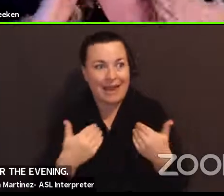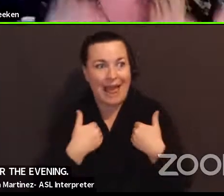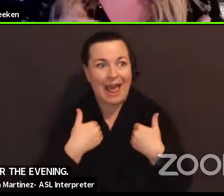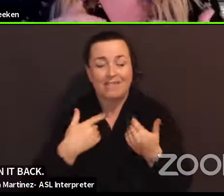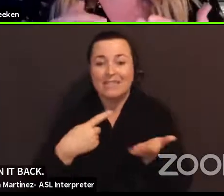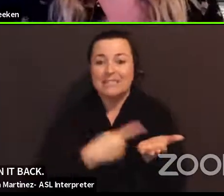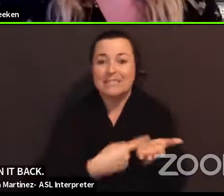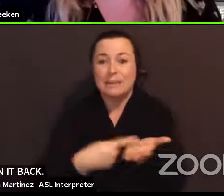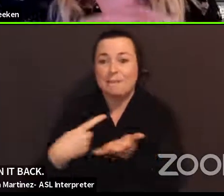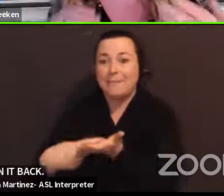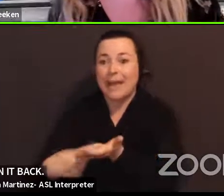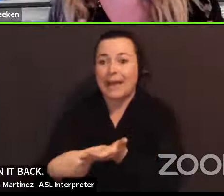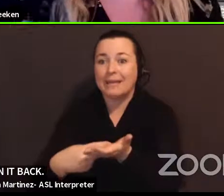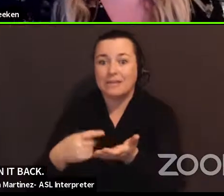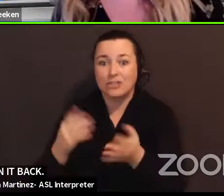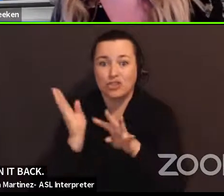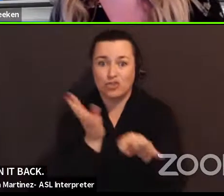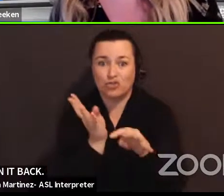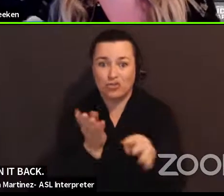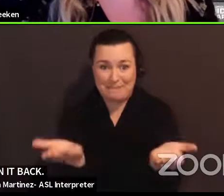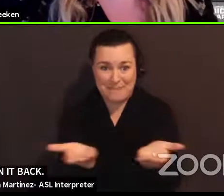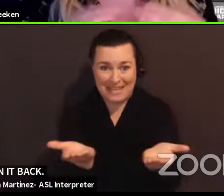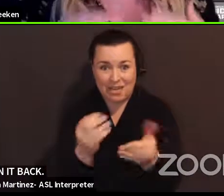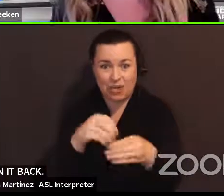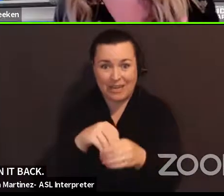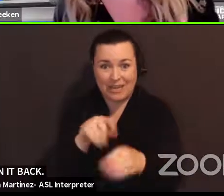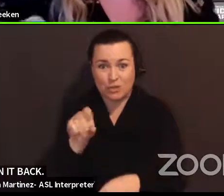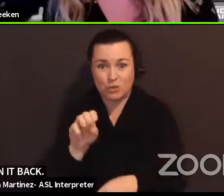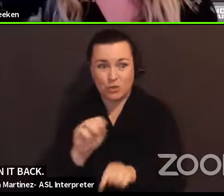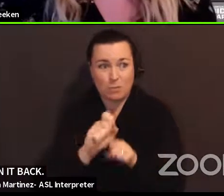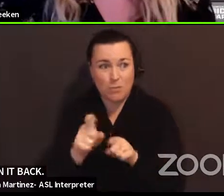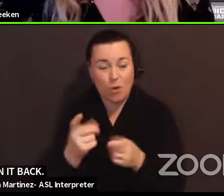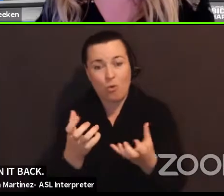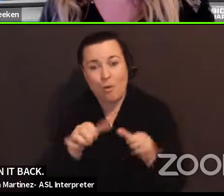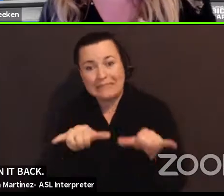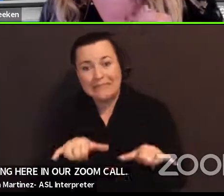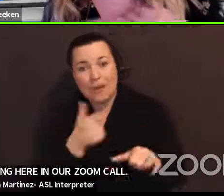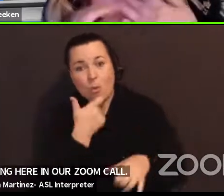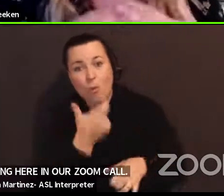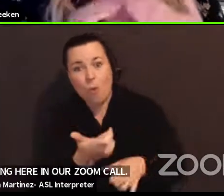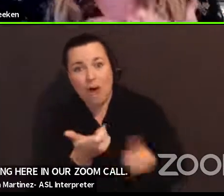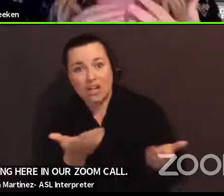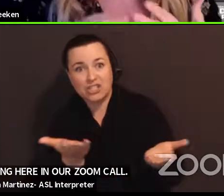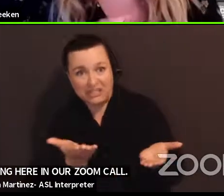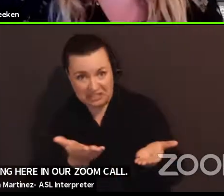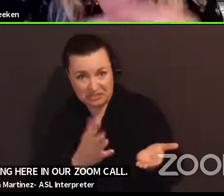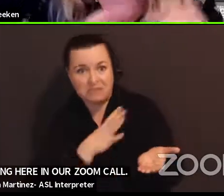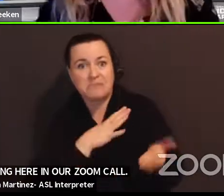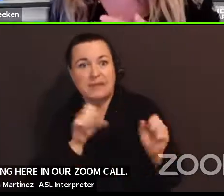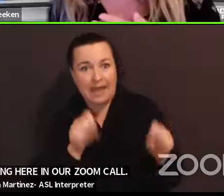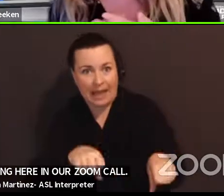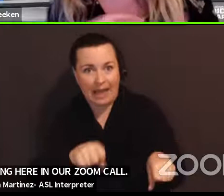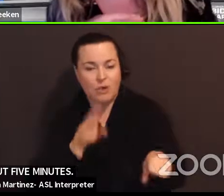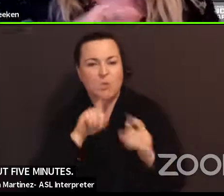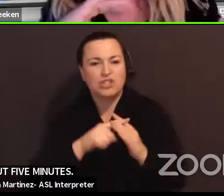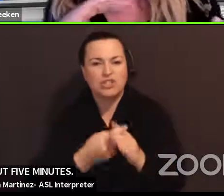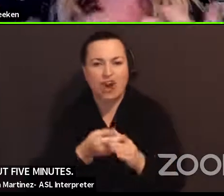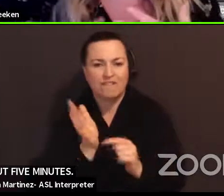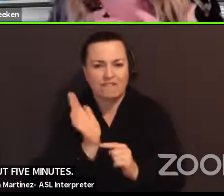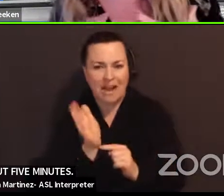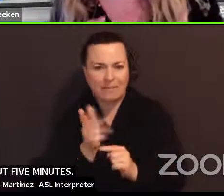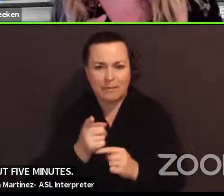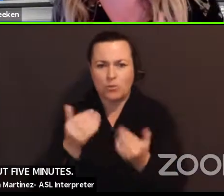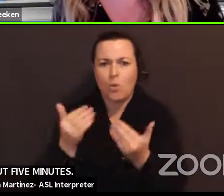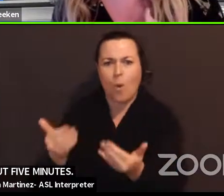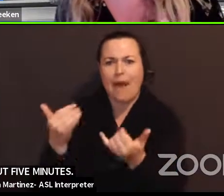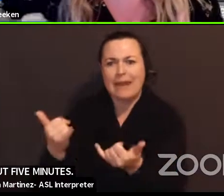here in our Zoom call. So if you'd like to stick around and watch the debate, you can do it here. It'll get started in just about 5 minutes. Take the next 5 minutes,